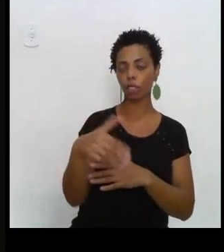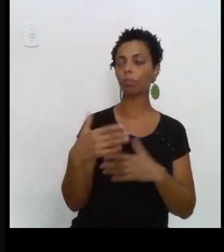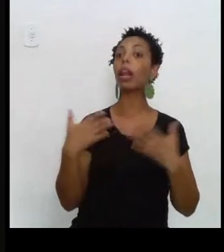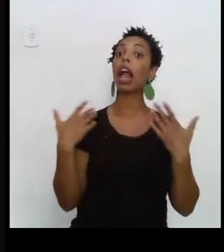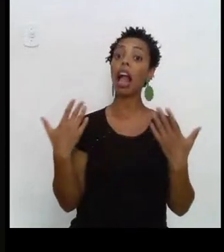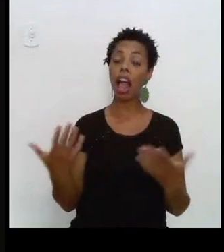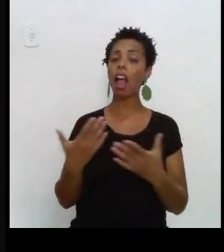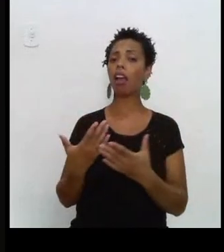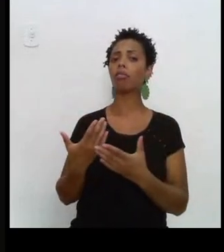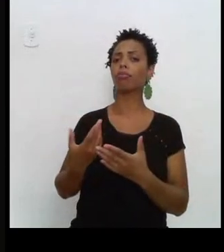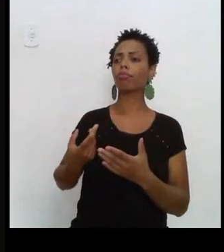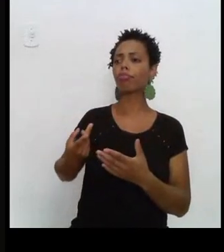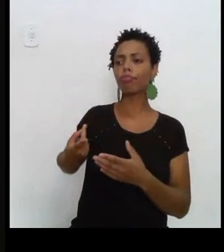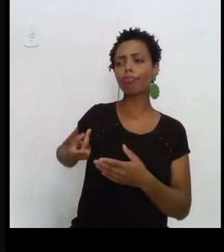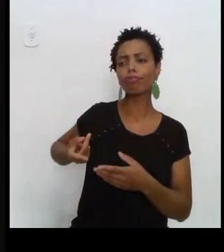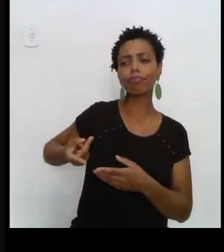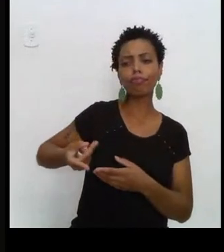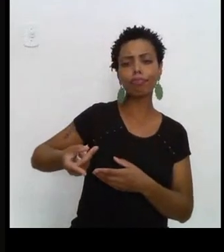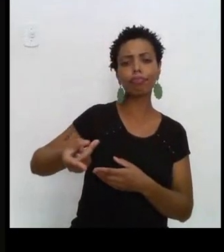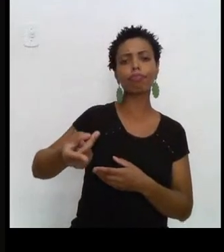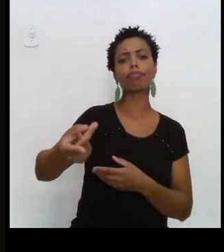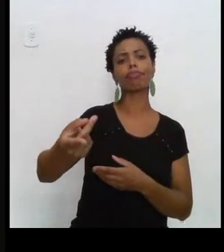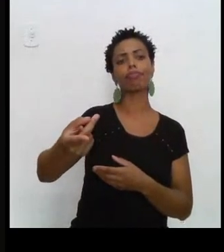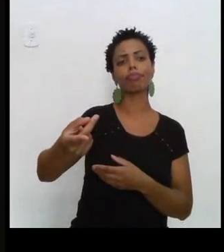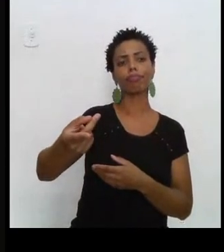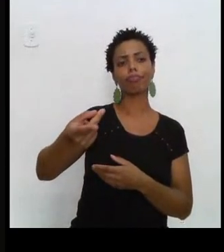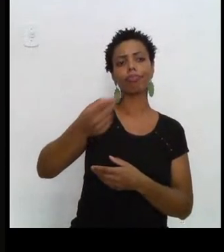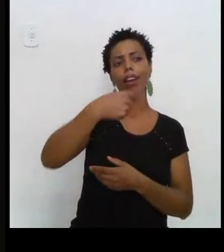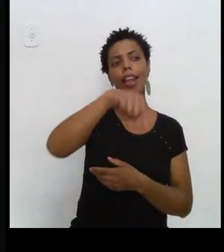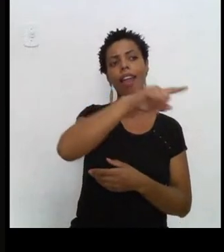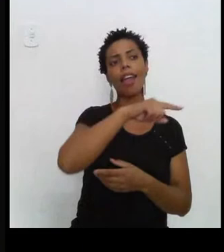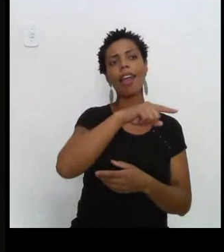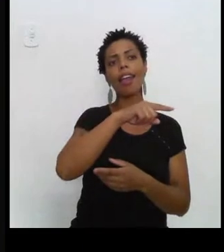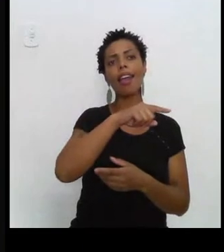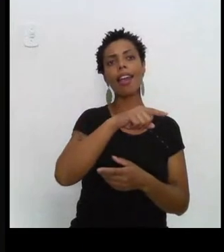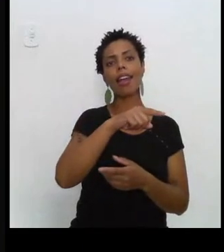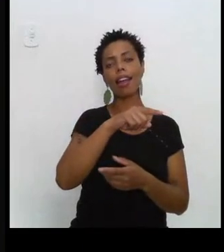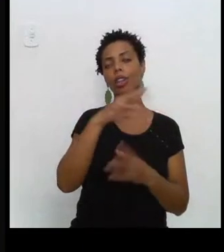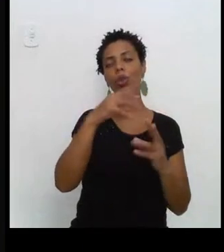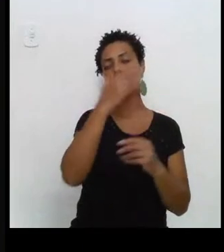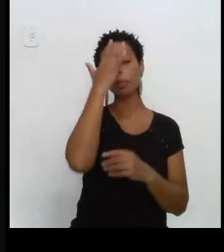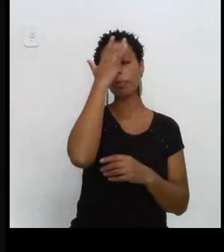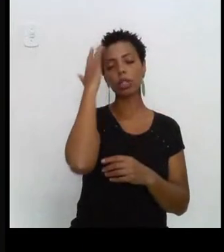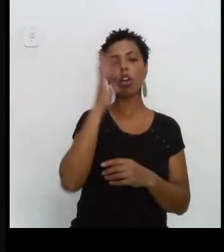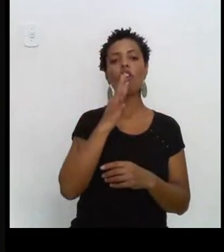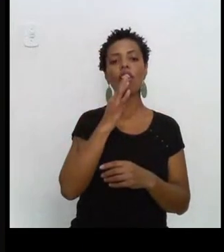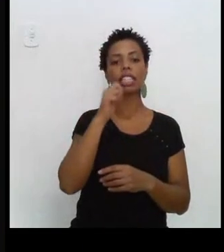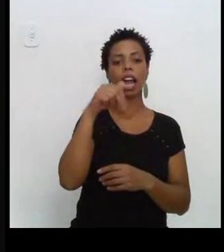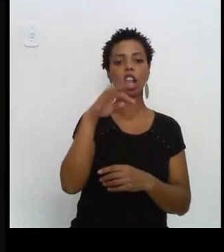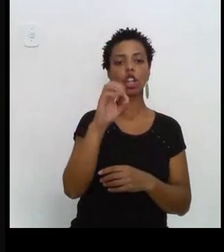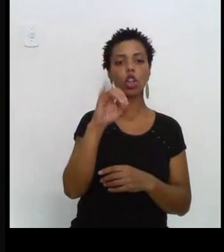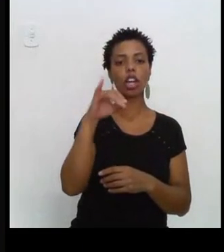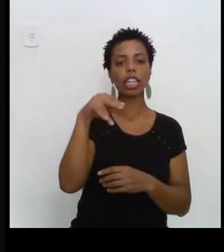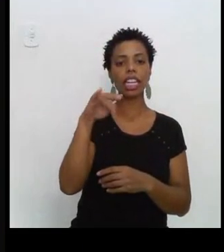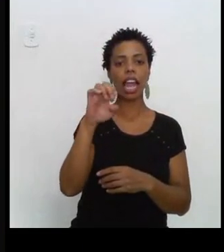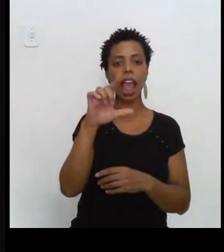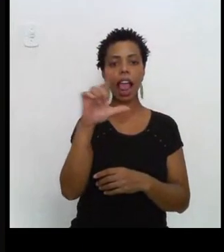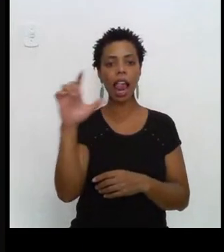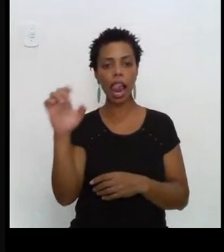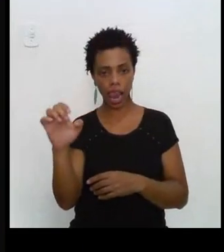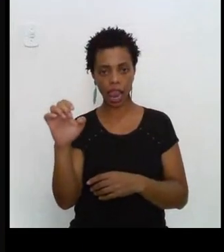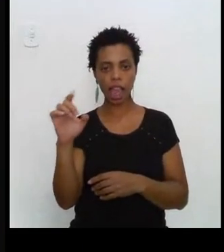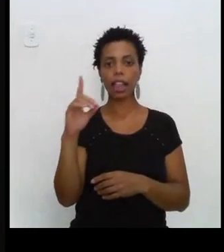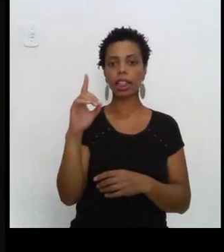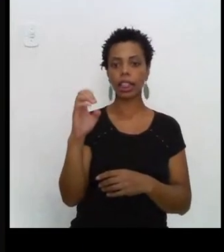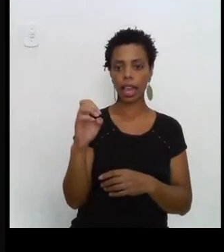senti tanto em Spark Suzane of Champions World of rap at rittman was